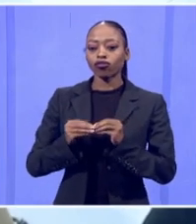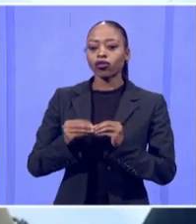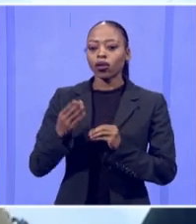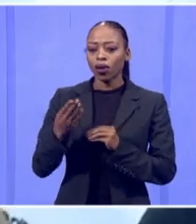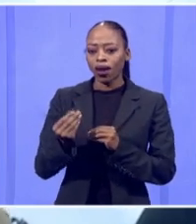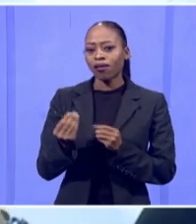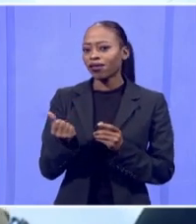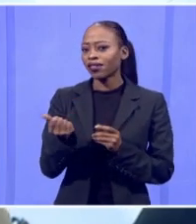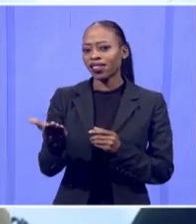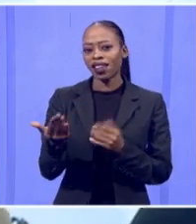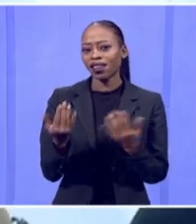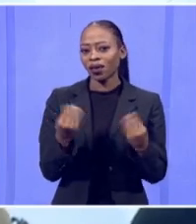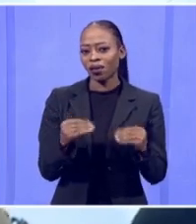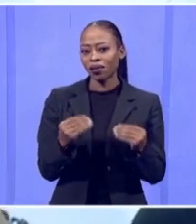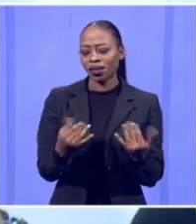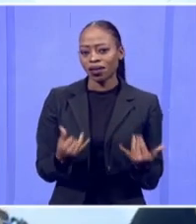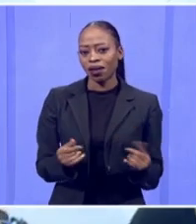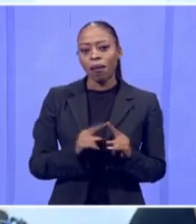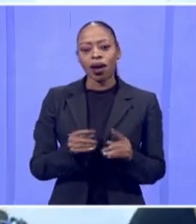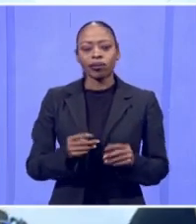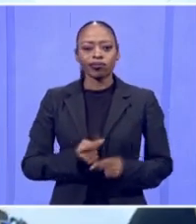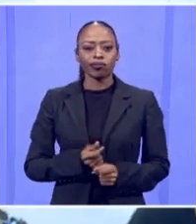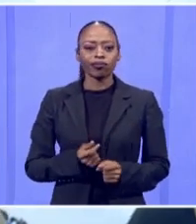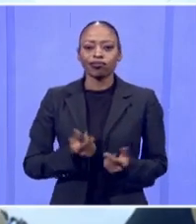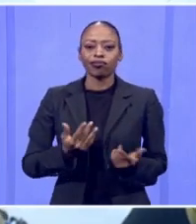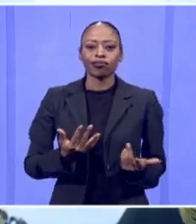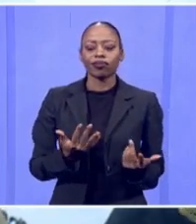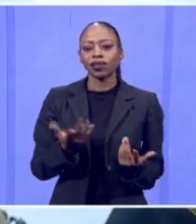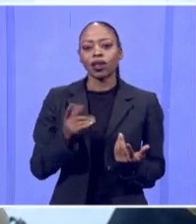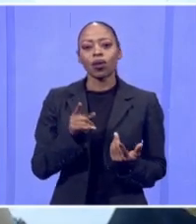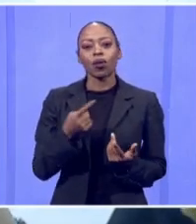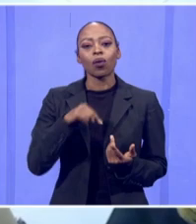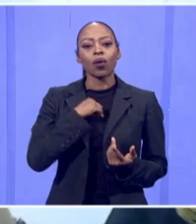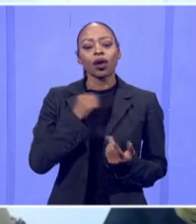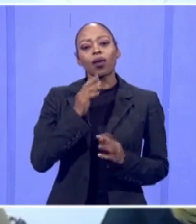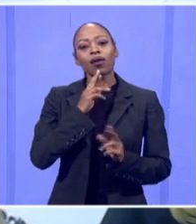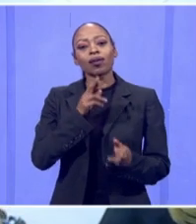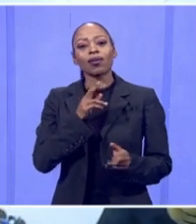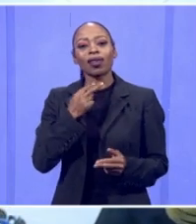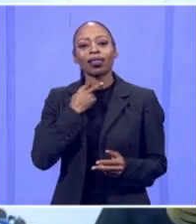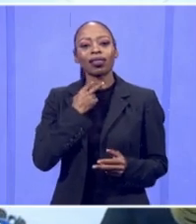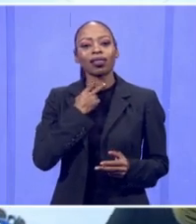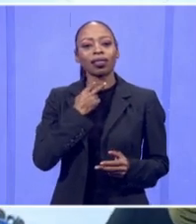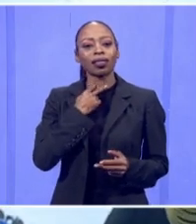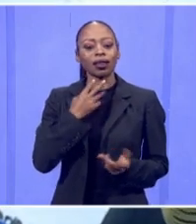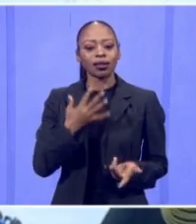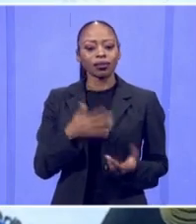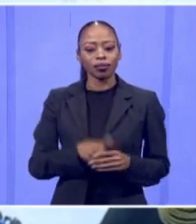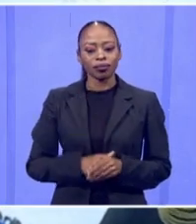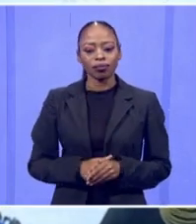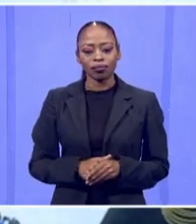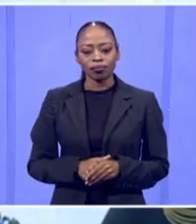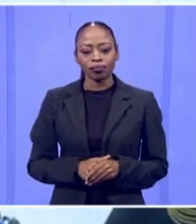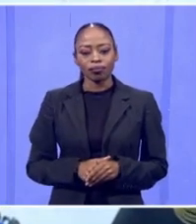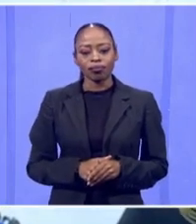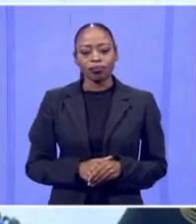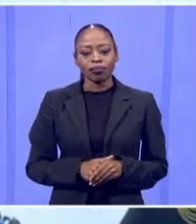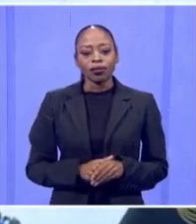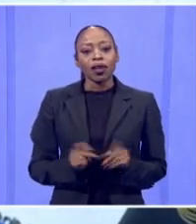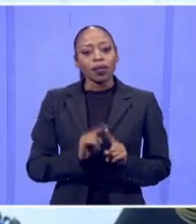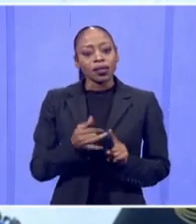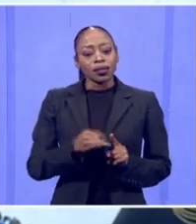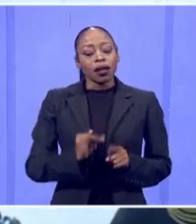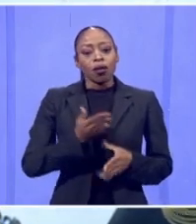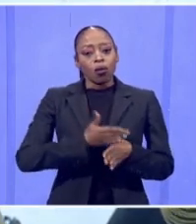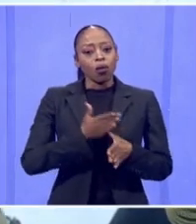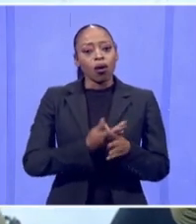stage. So unfortunately, we are not there to defend or to respond on behalf of the department. Otherwise, work